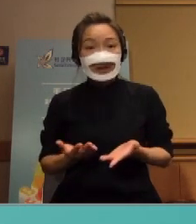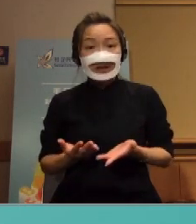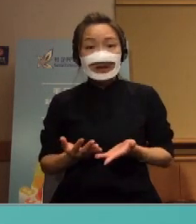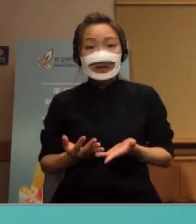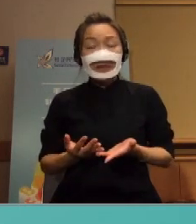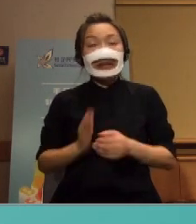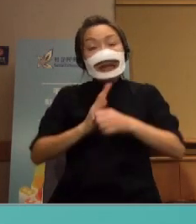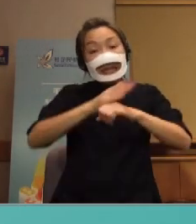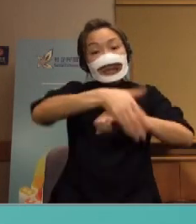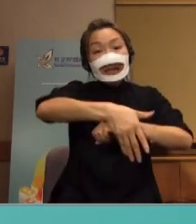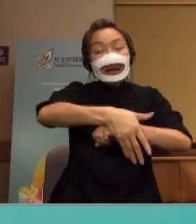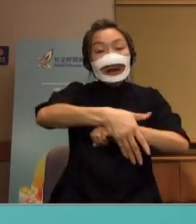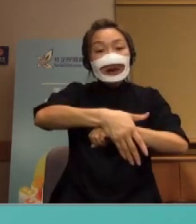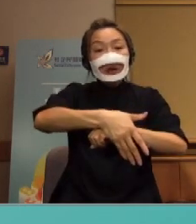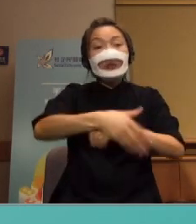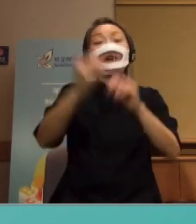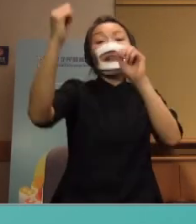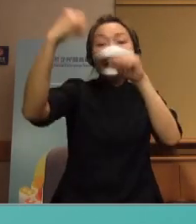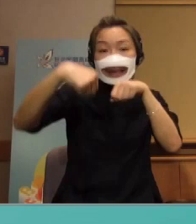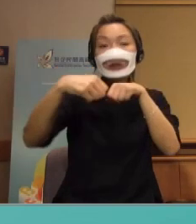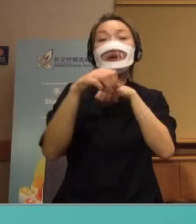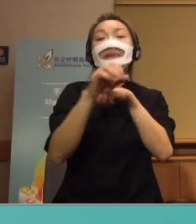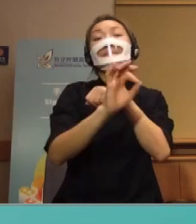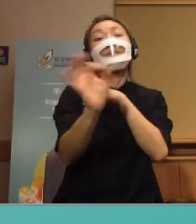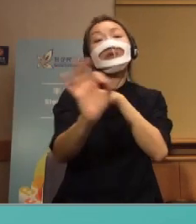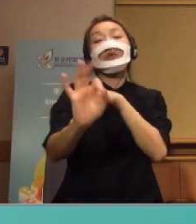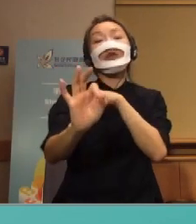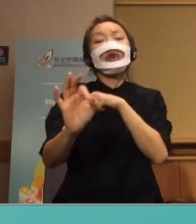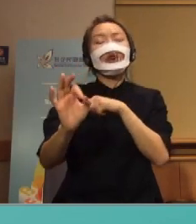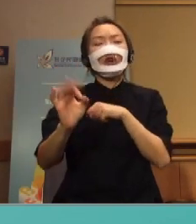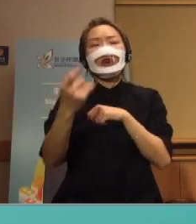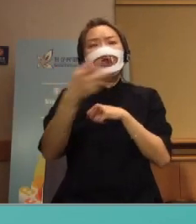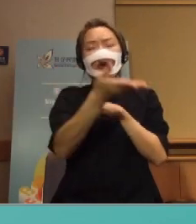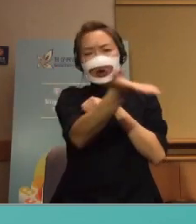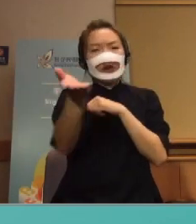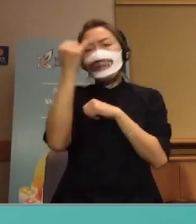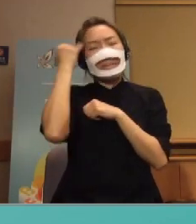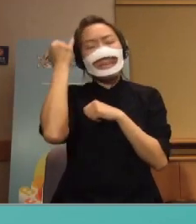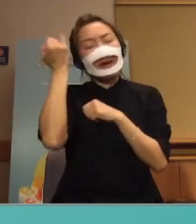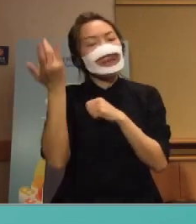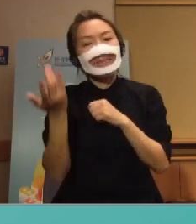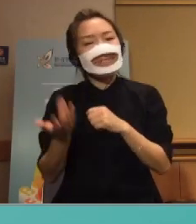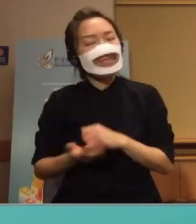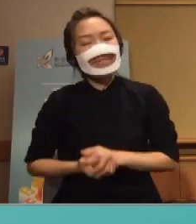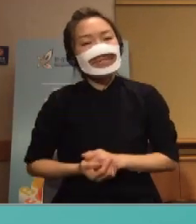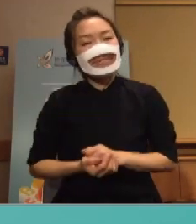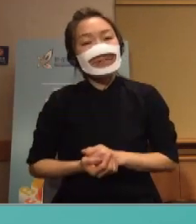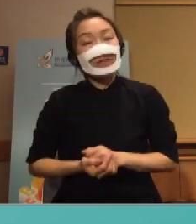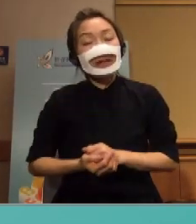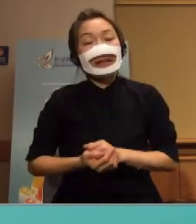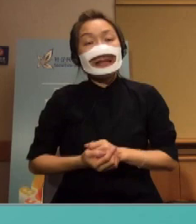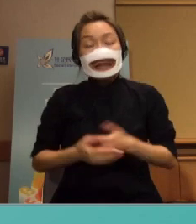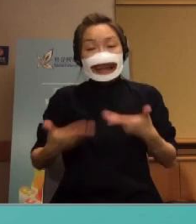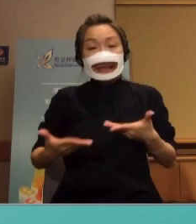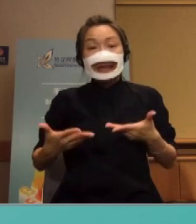kind of 6 elemental questions with our project, and we're introducing a reward model. So the old world is you spend money, you